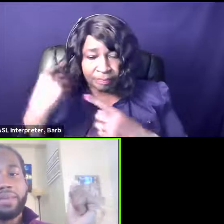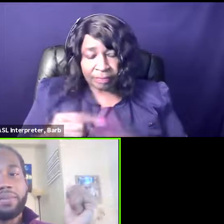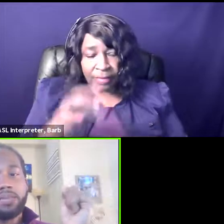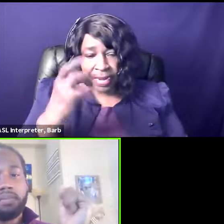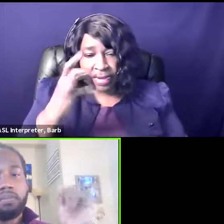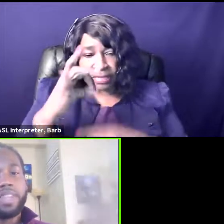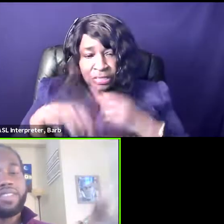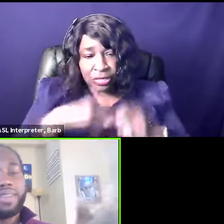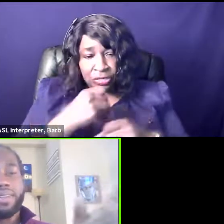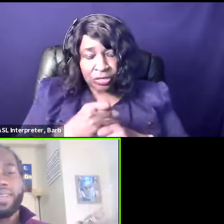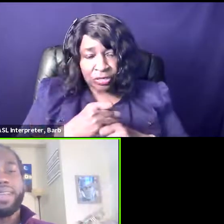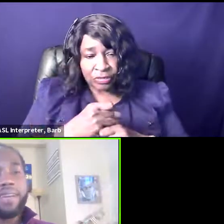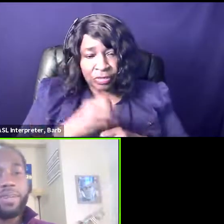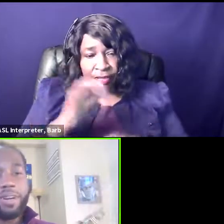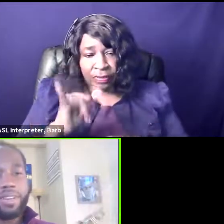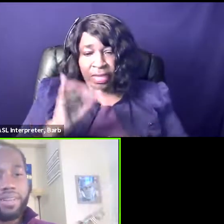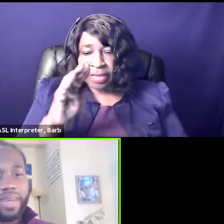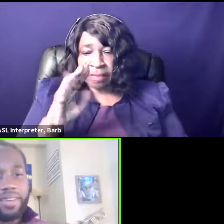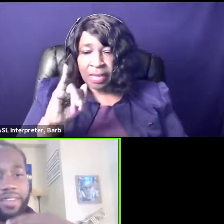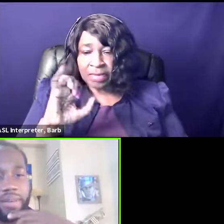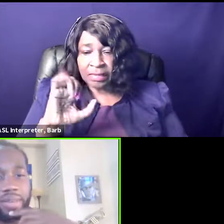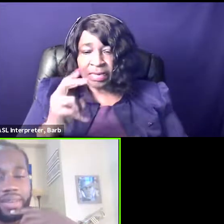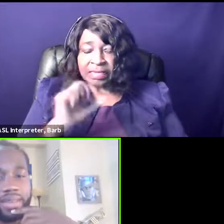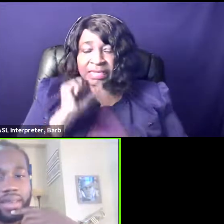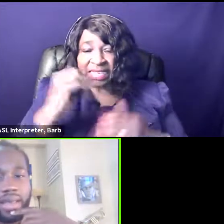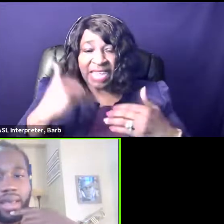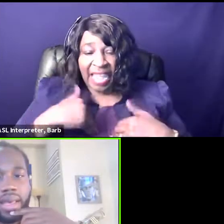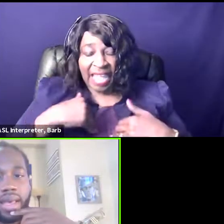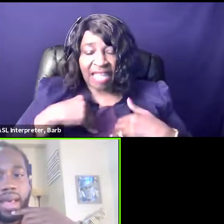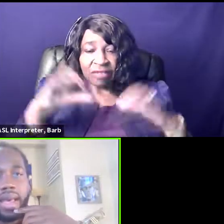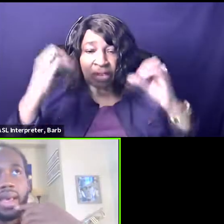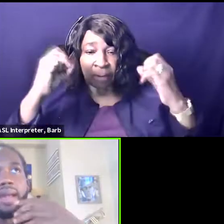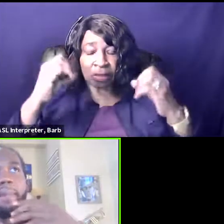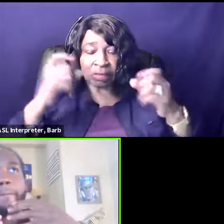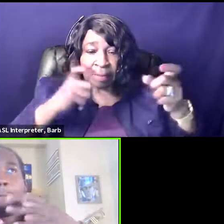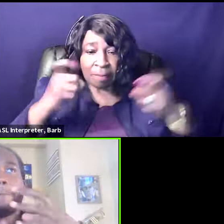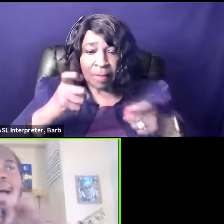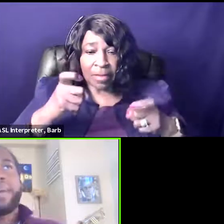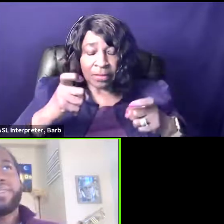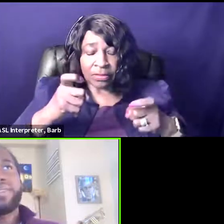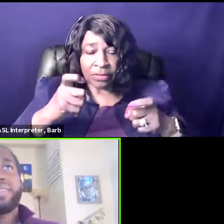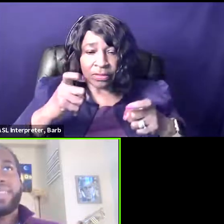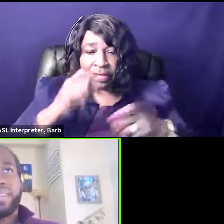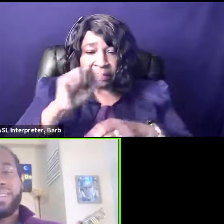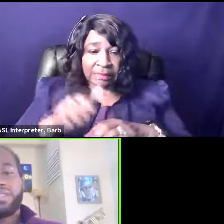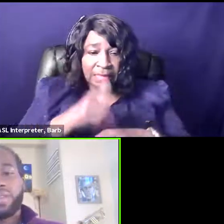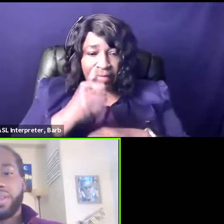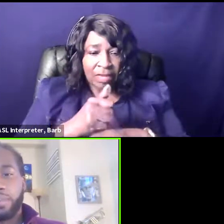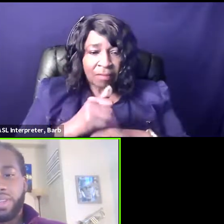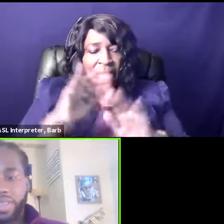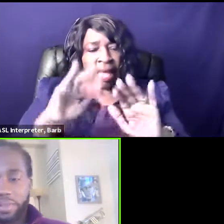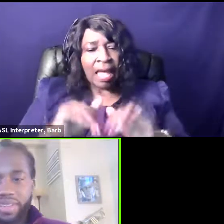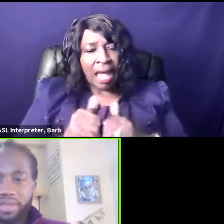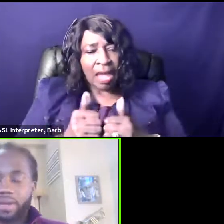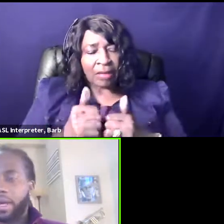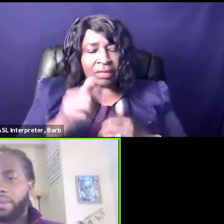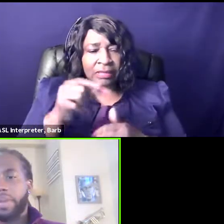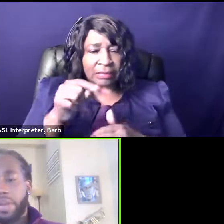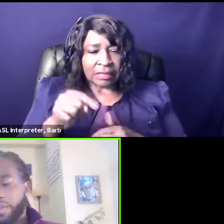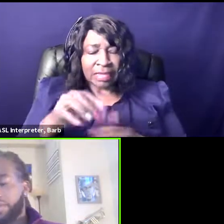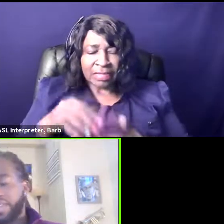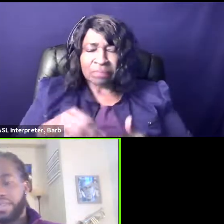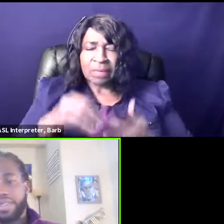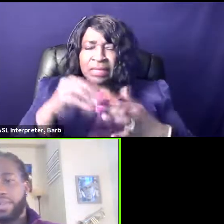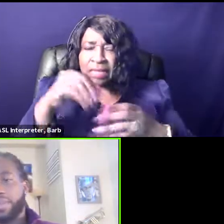that Michigan didn't have an emergency manager in place. how does the state's history, Michigan in particular,